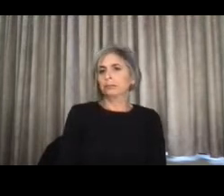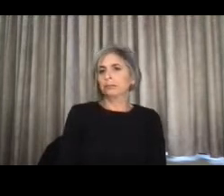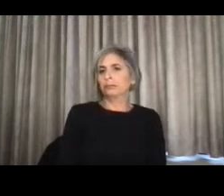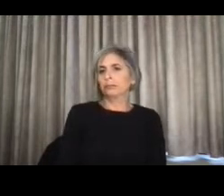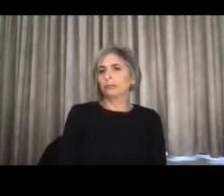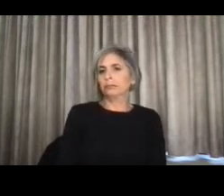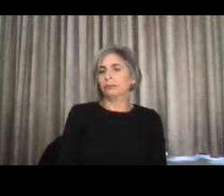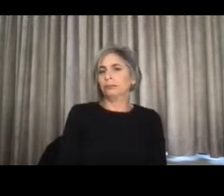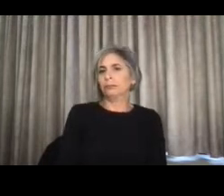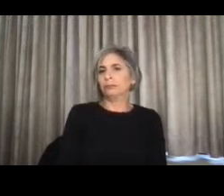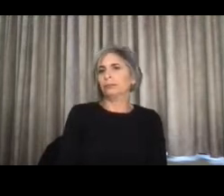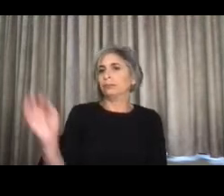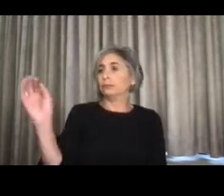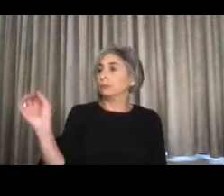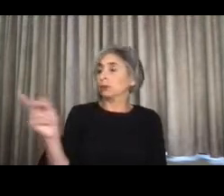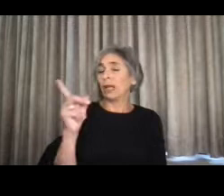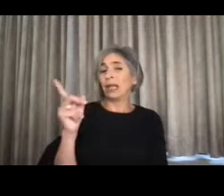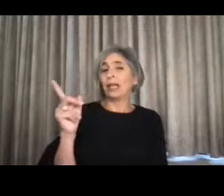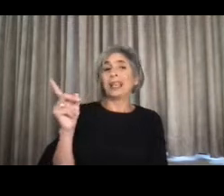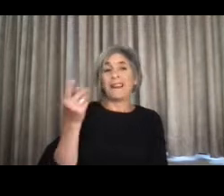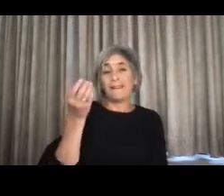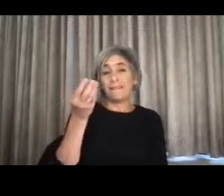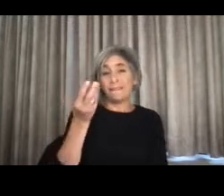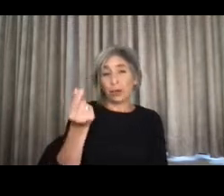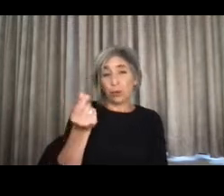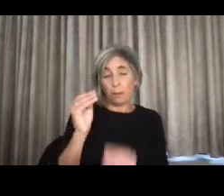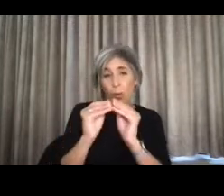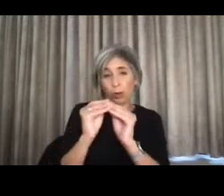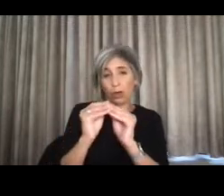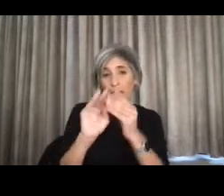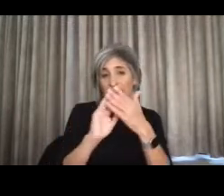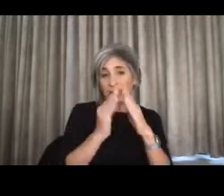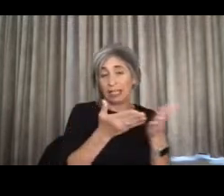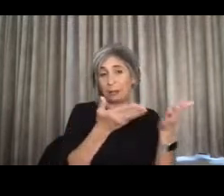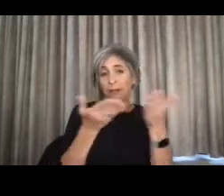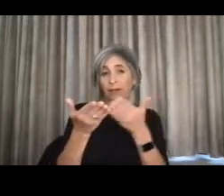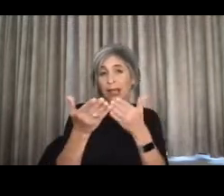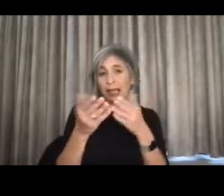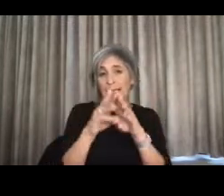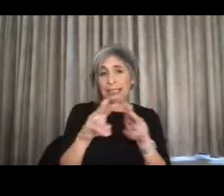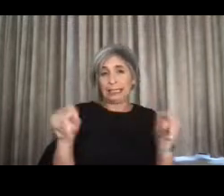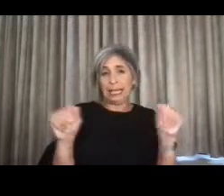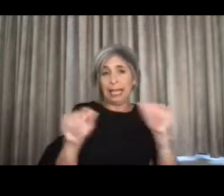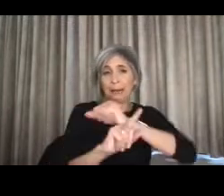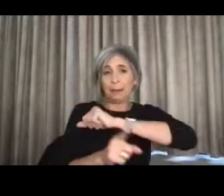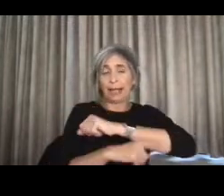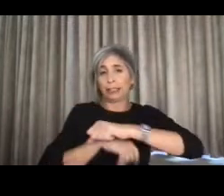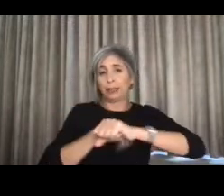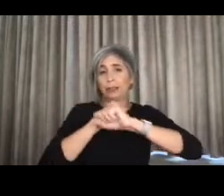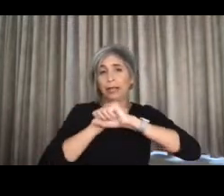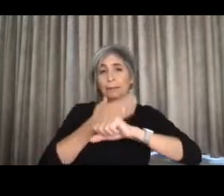All right, I have a couple of more. Does the city provide sandbags to protect my home from possible